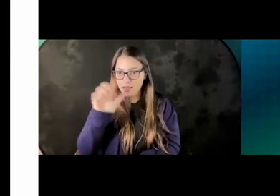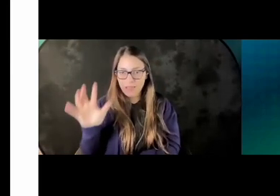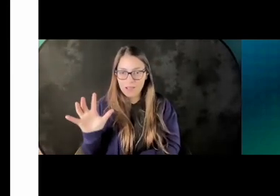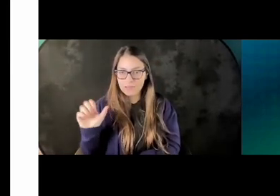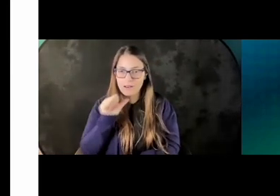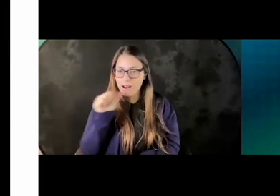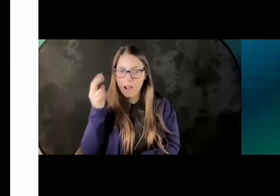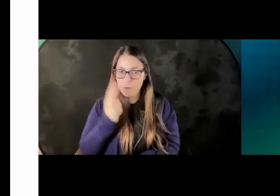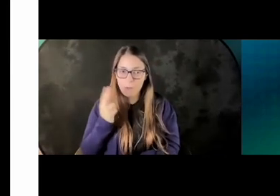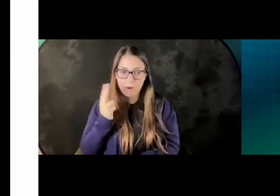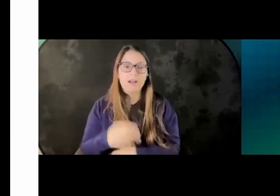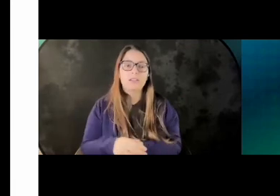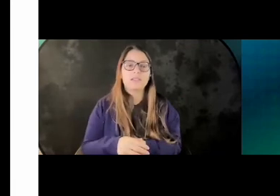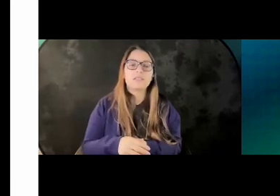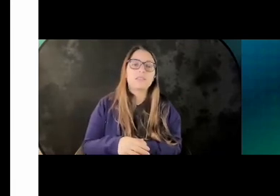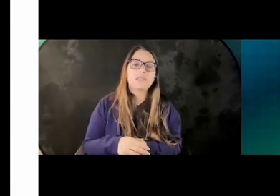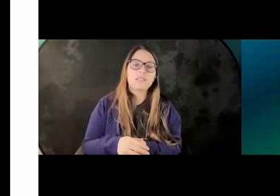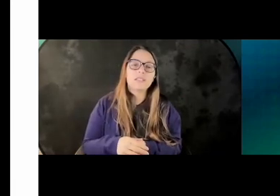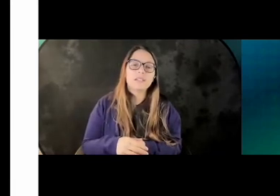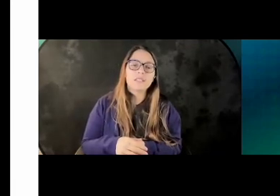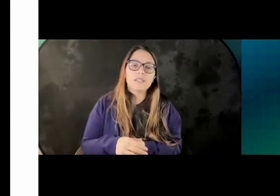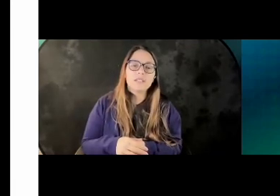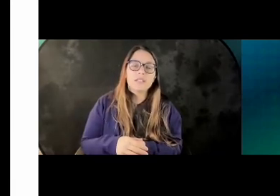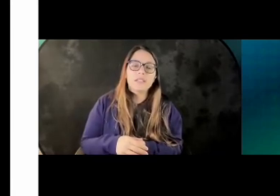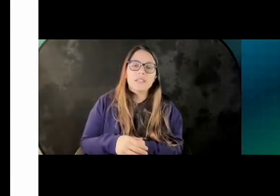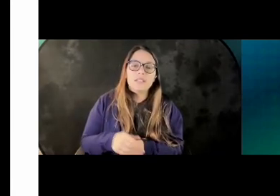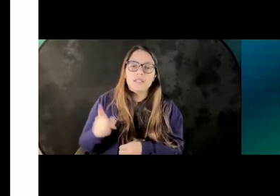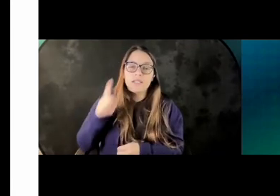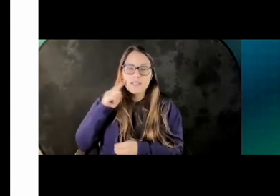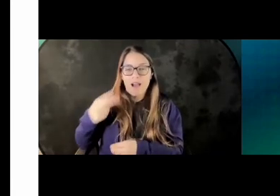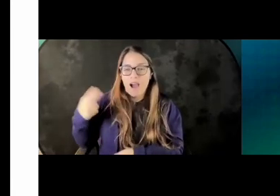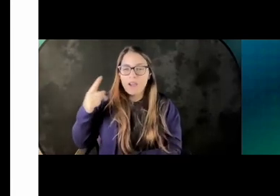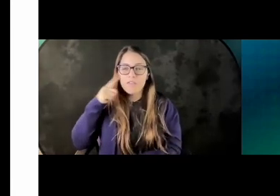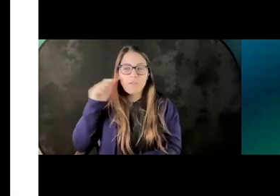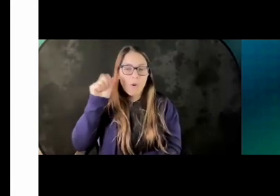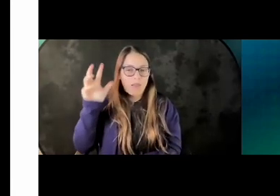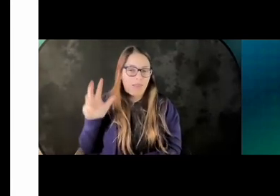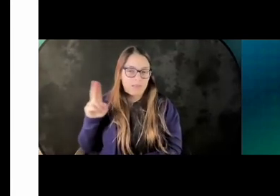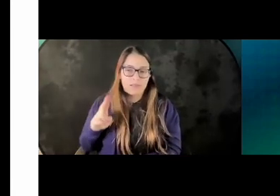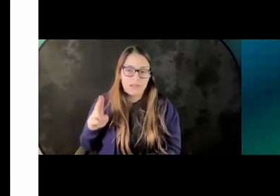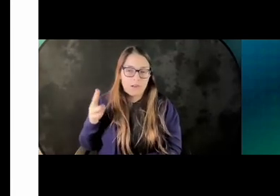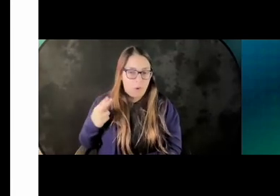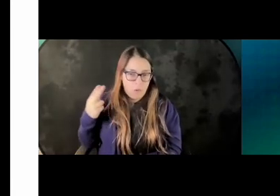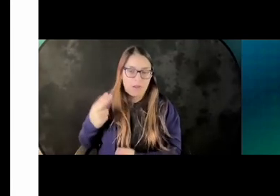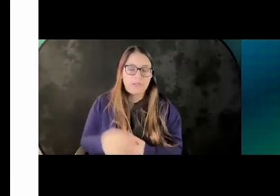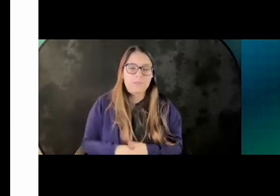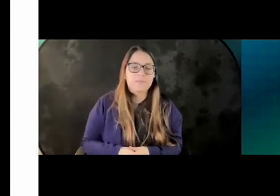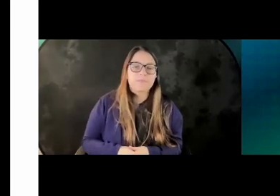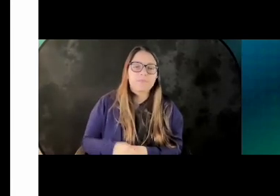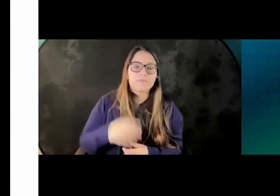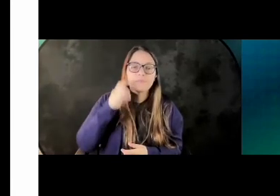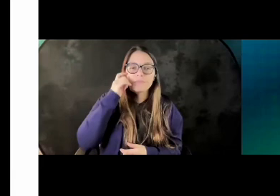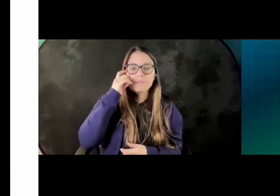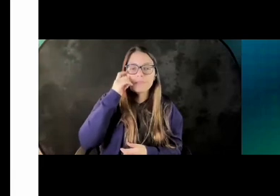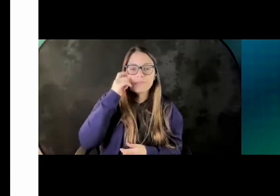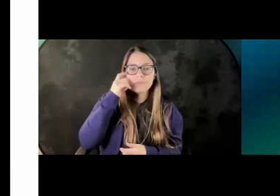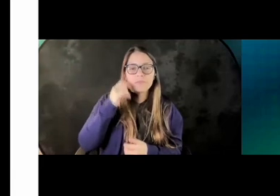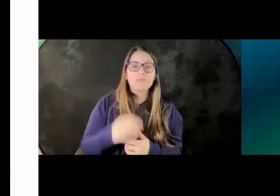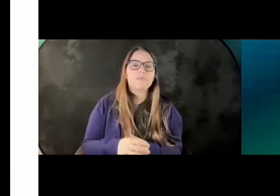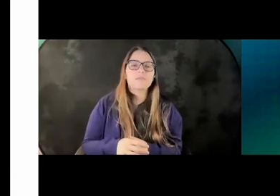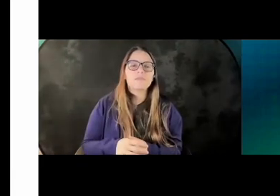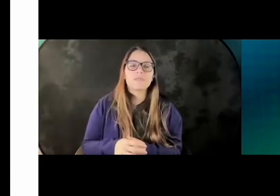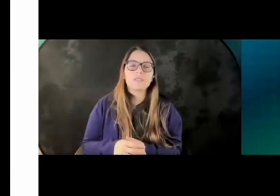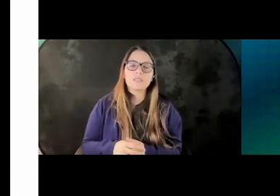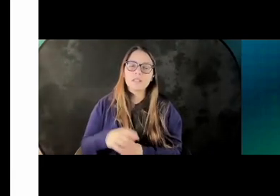$15,060, and it's higher for Alaska and Hawaii, and it is whatever is less. So I will give you a couple